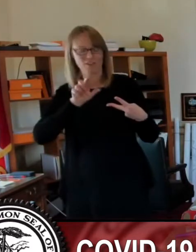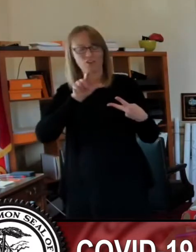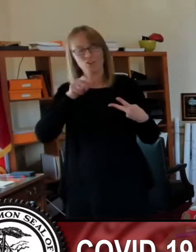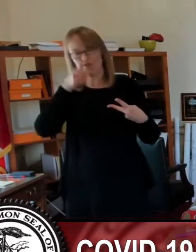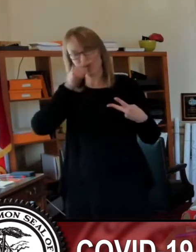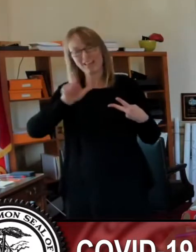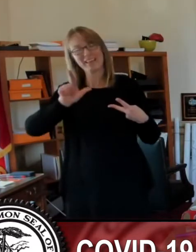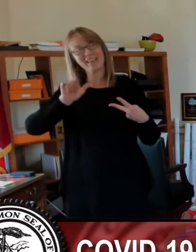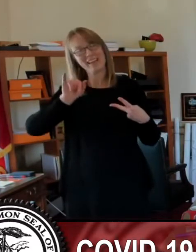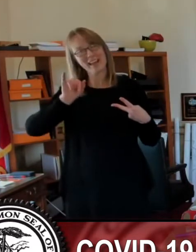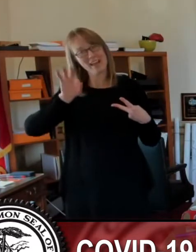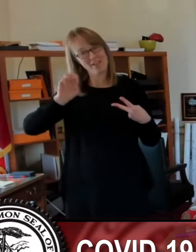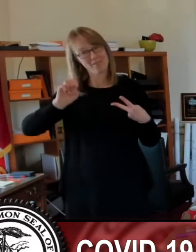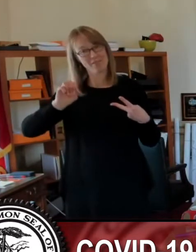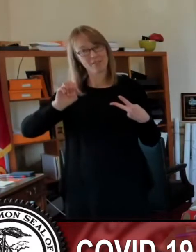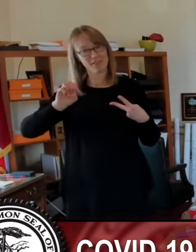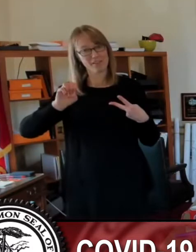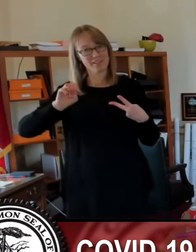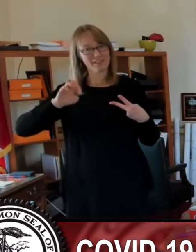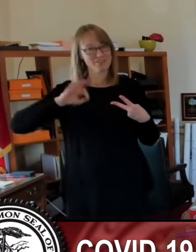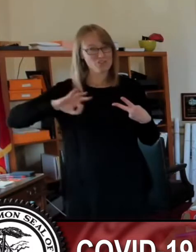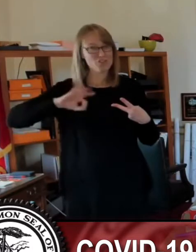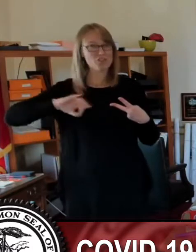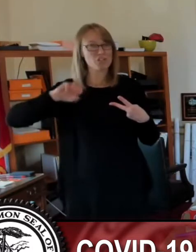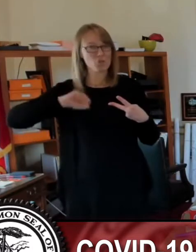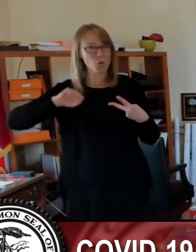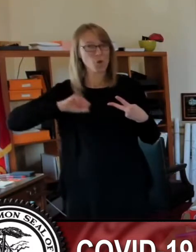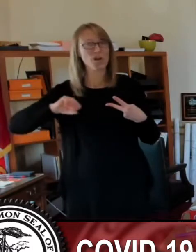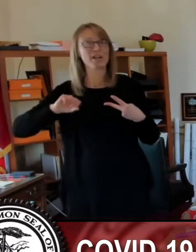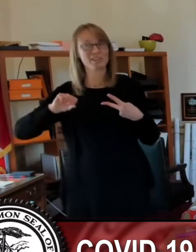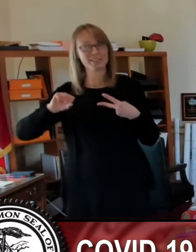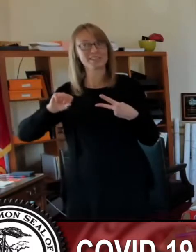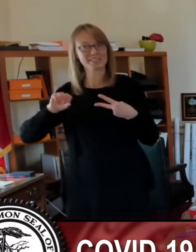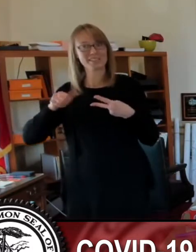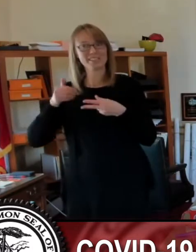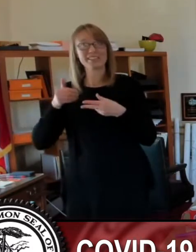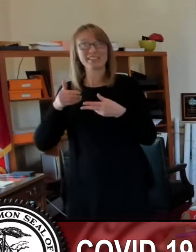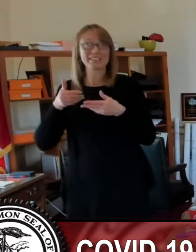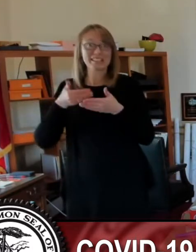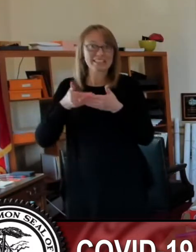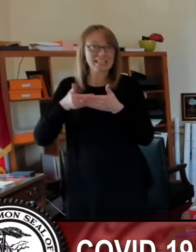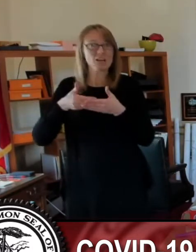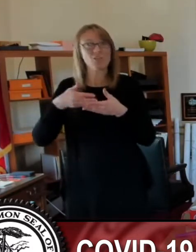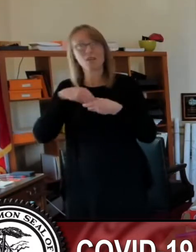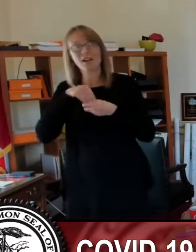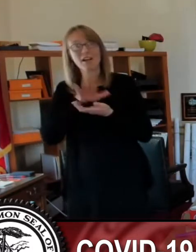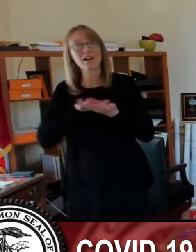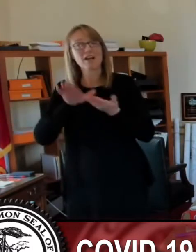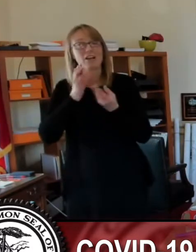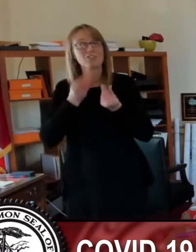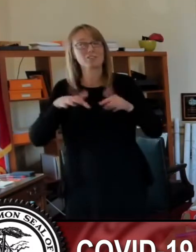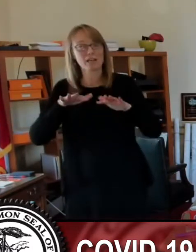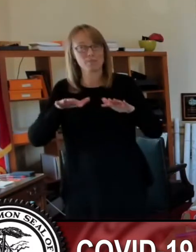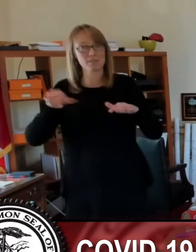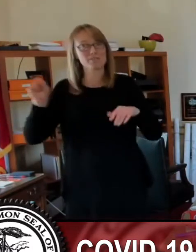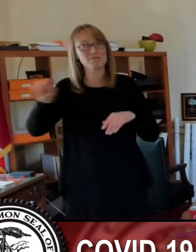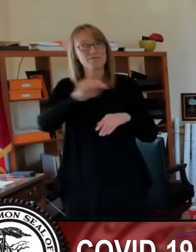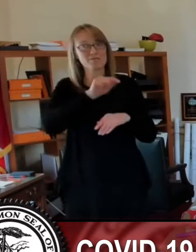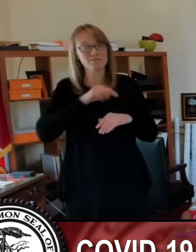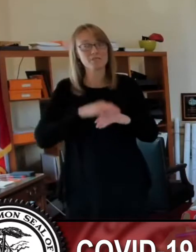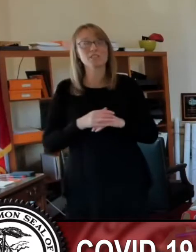parties or get-togethers that are happening in and around college campuses. concerned about that. He's working